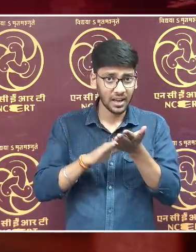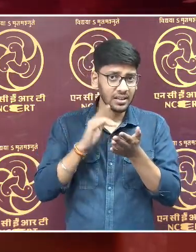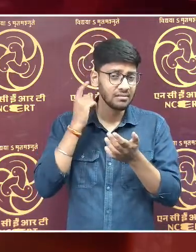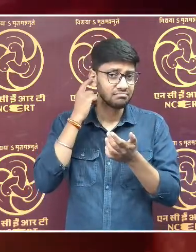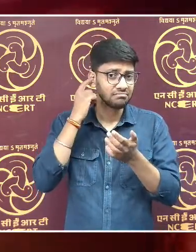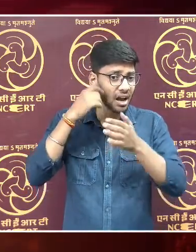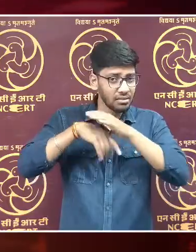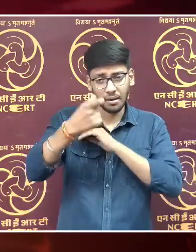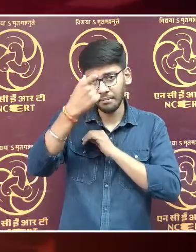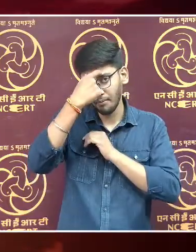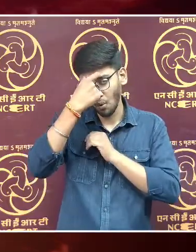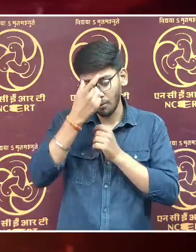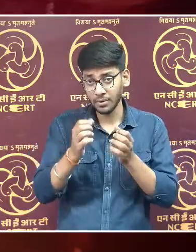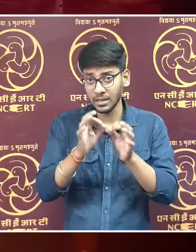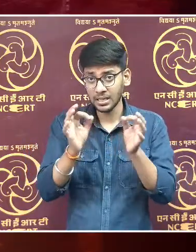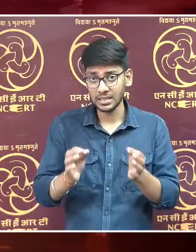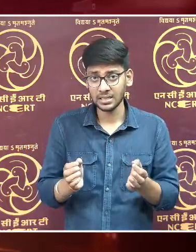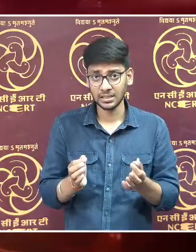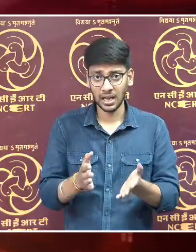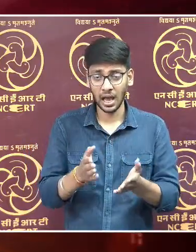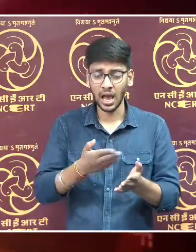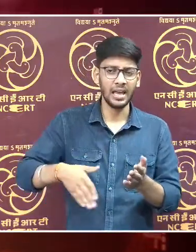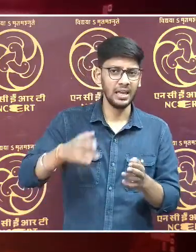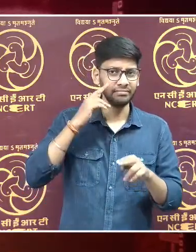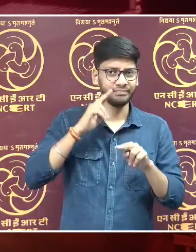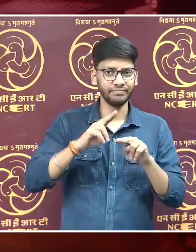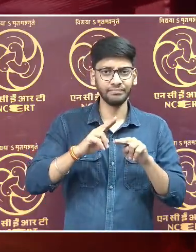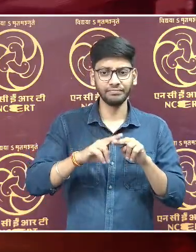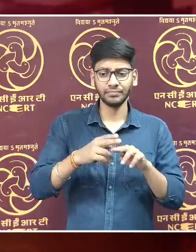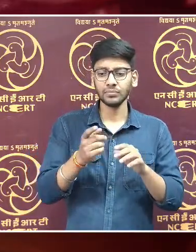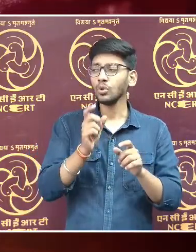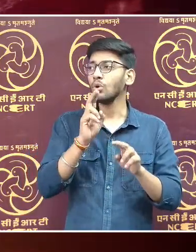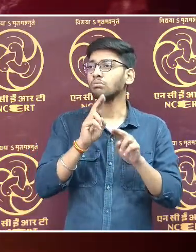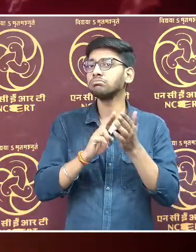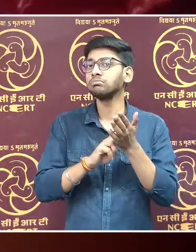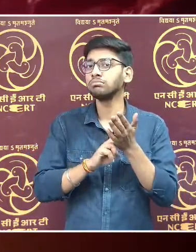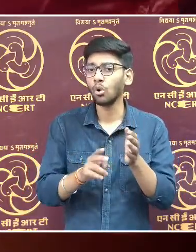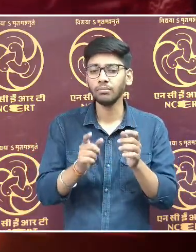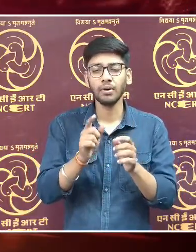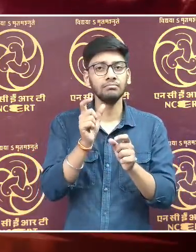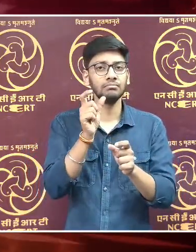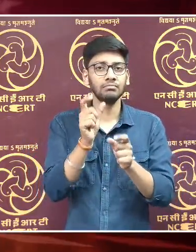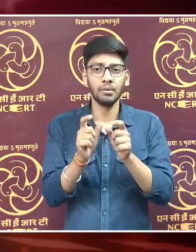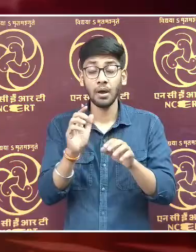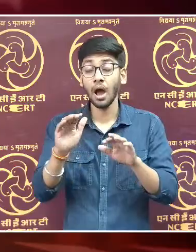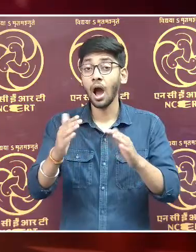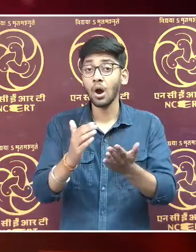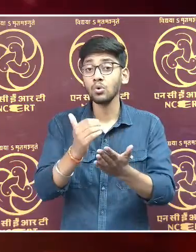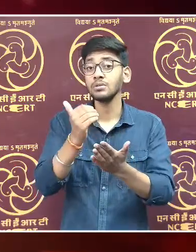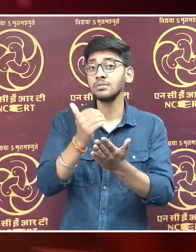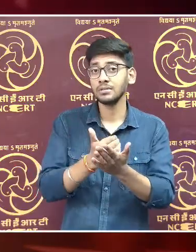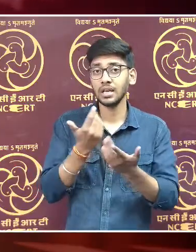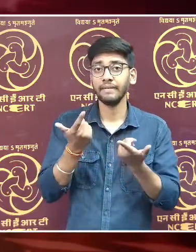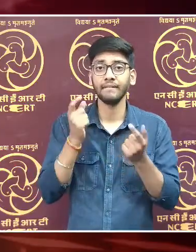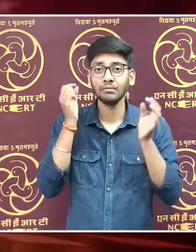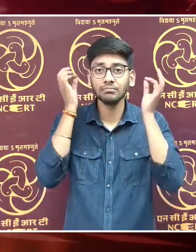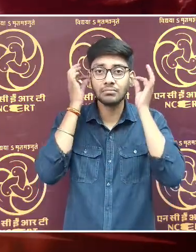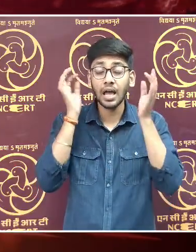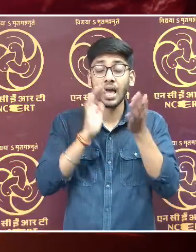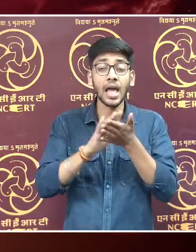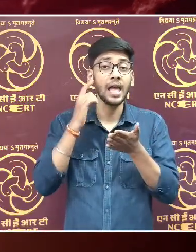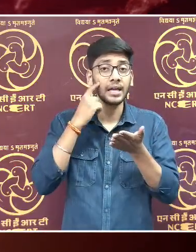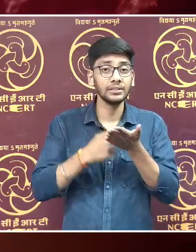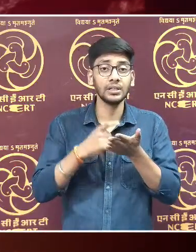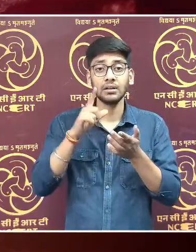worse. So how we can prevent ourselves, like general public, prevent itself from this hearing loss?